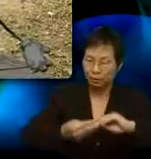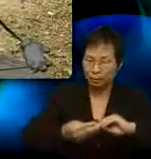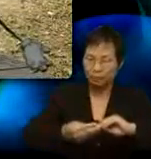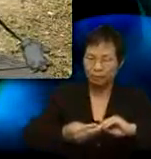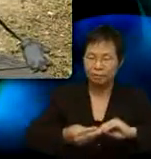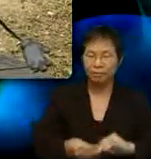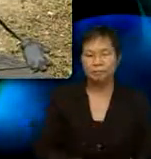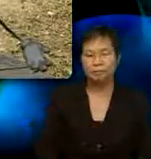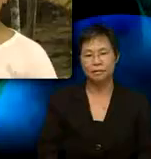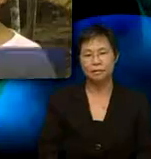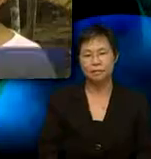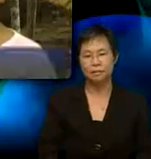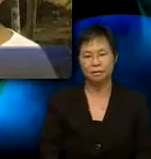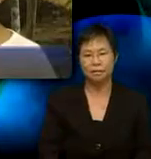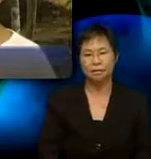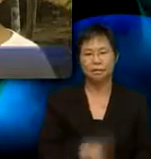numbers?